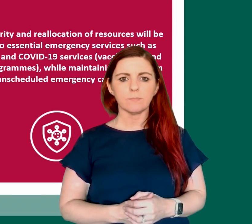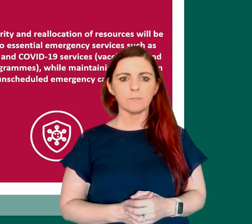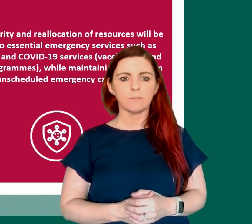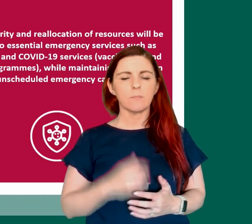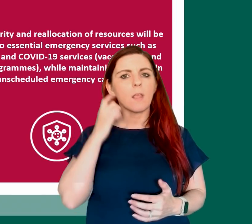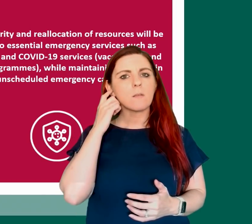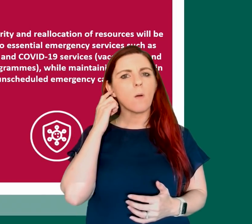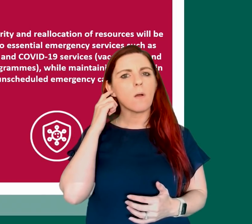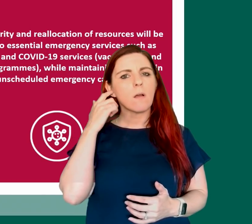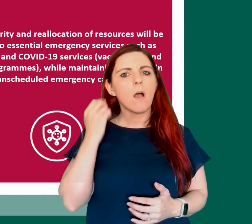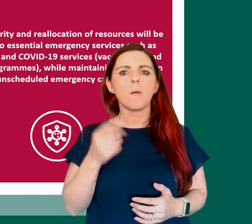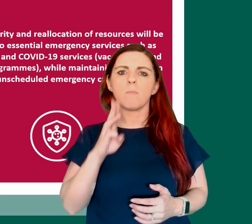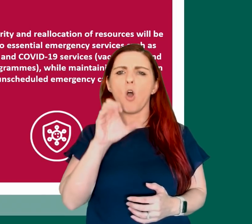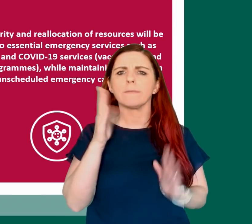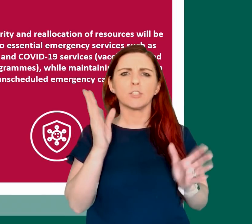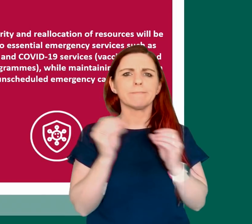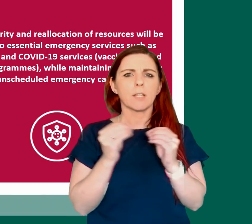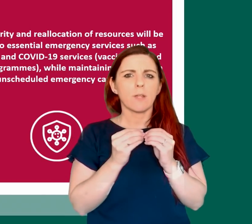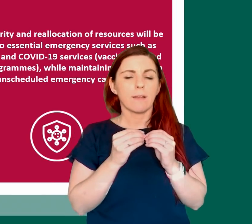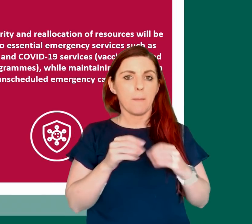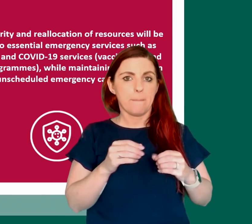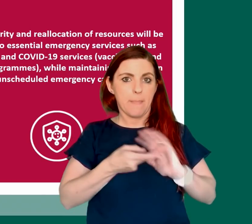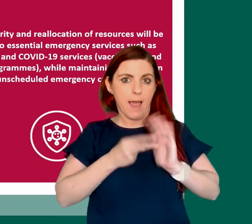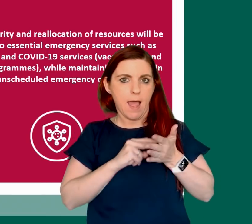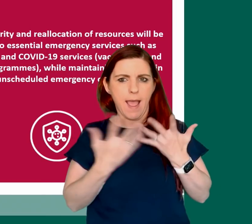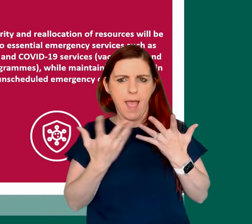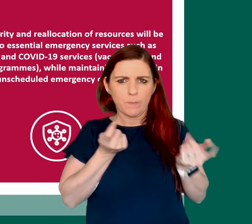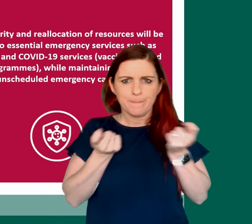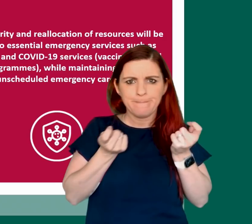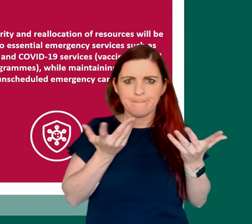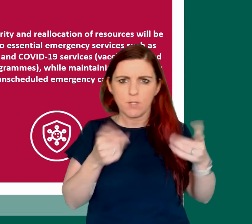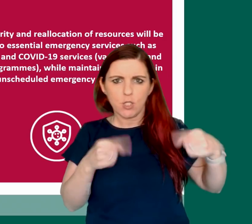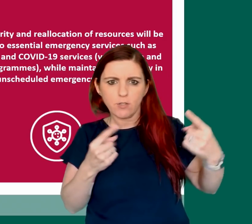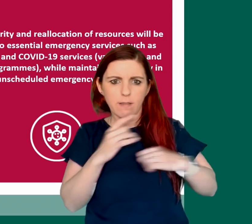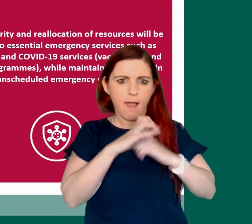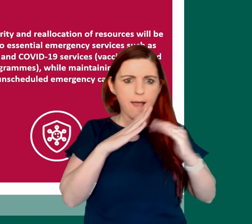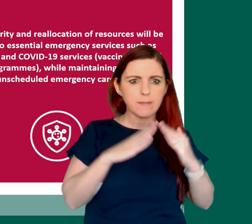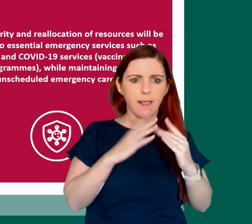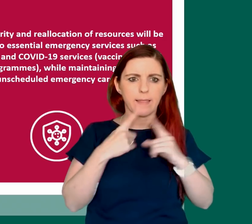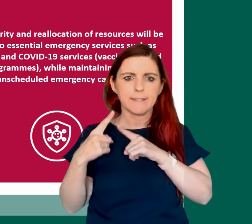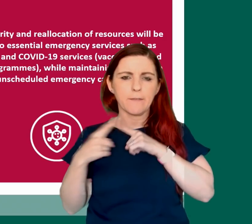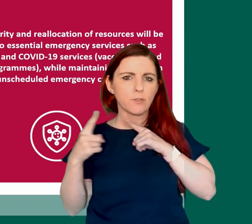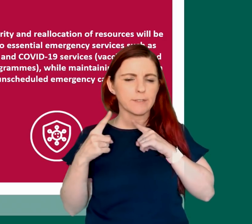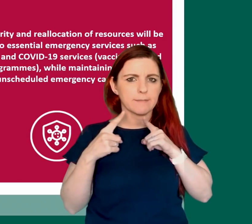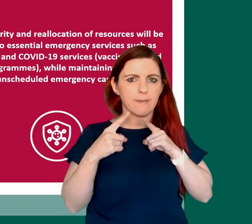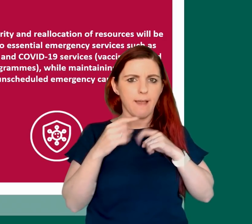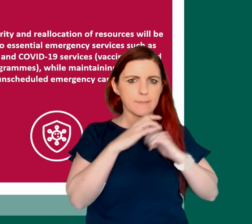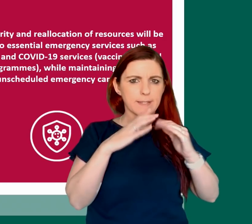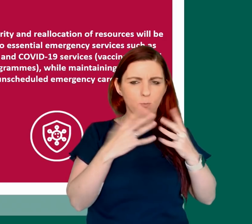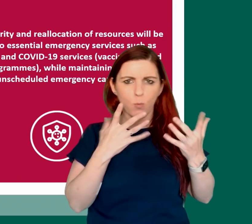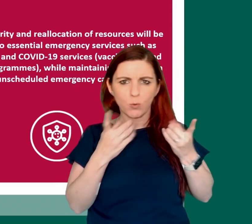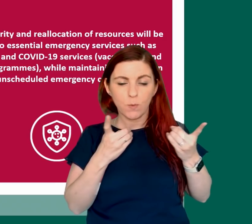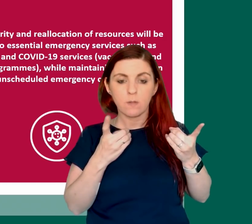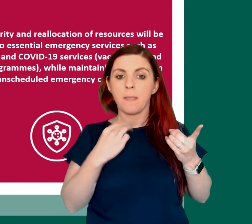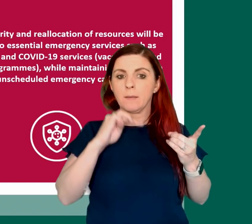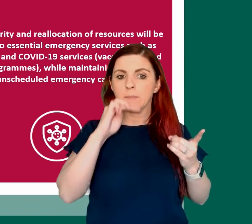Paul referenced the plan in terms of the challenges dealing with acute hospitals, or the pressures in acute sites. And we can see that really what that leads